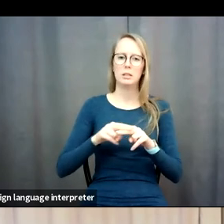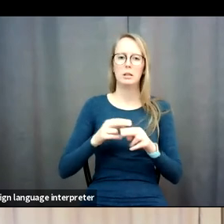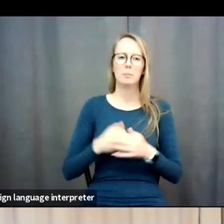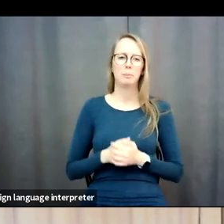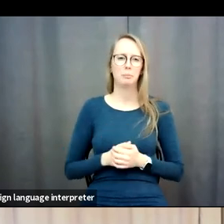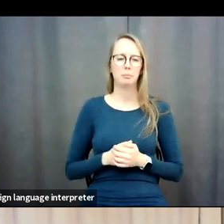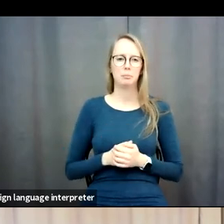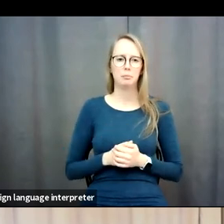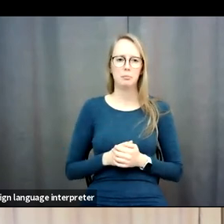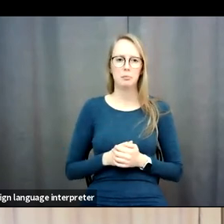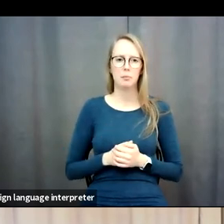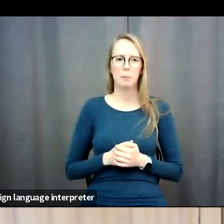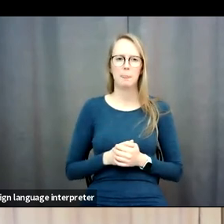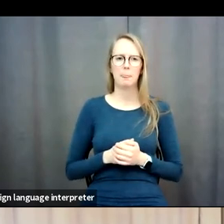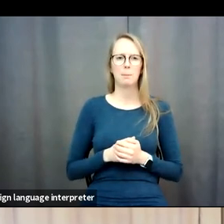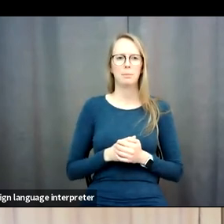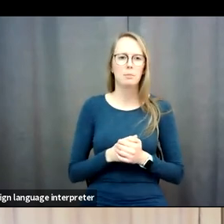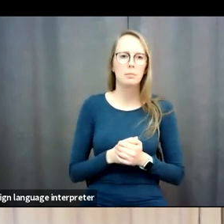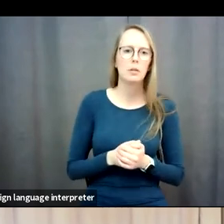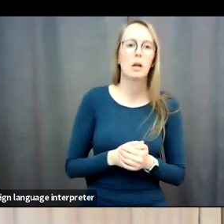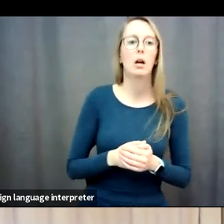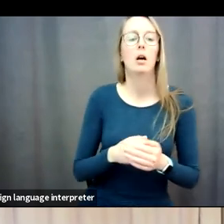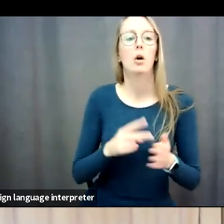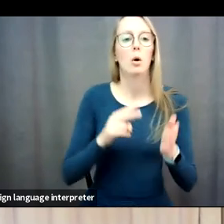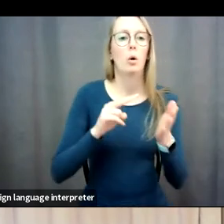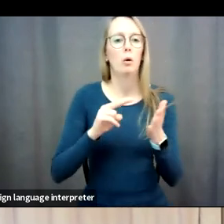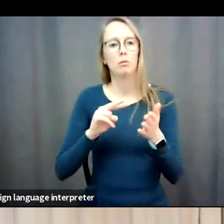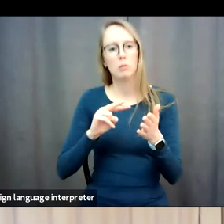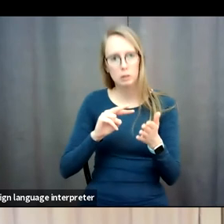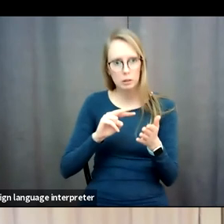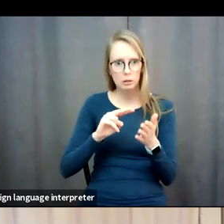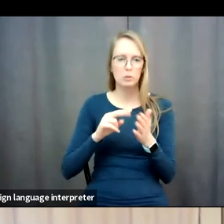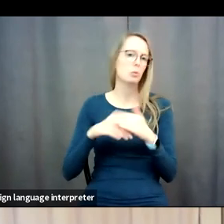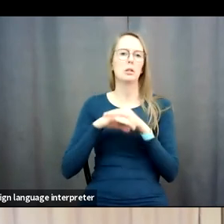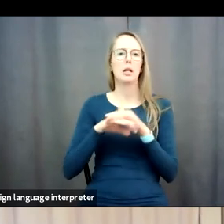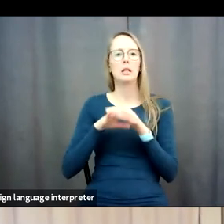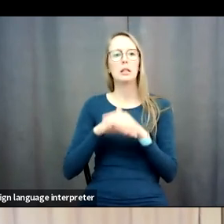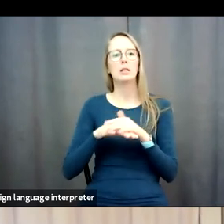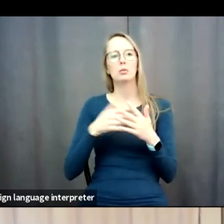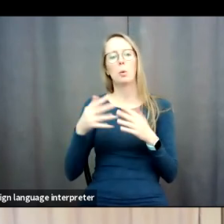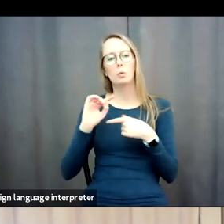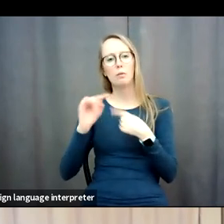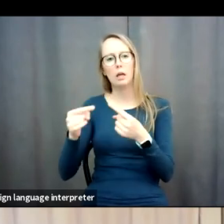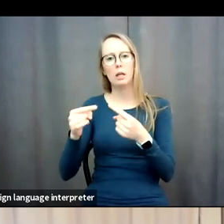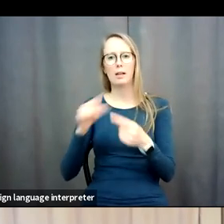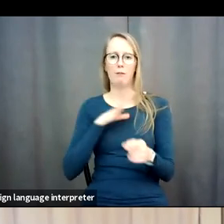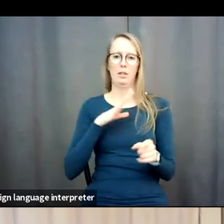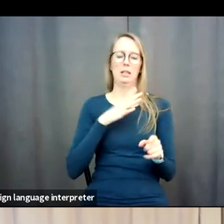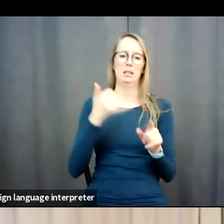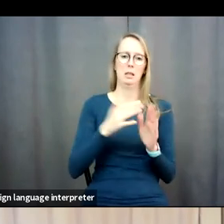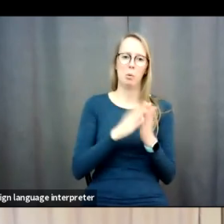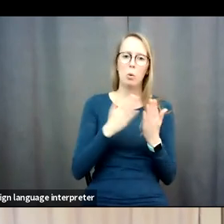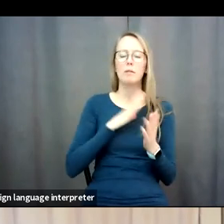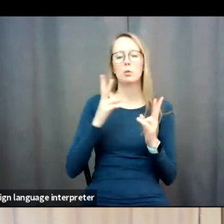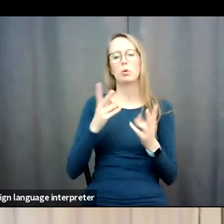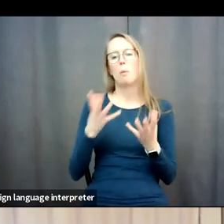language development, that's also something that is in the theoretical part in the book, and then you have some practical examples